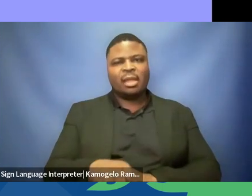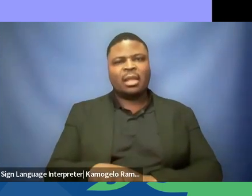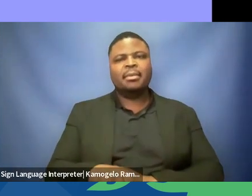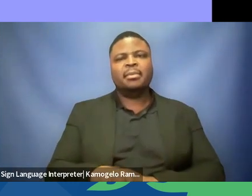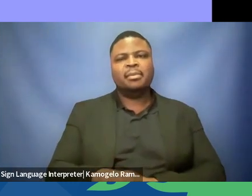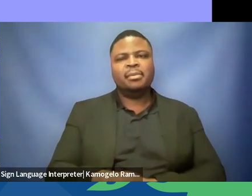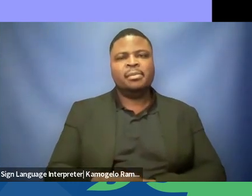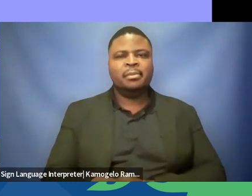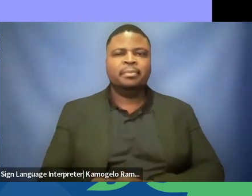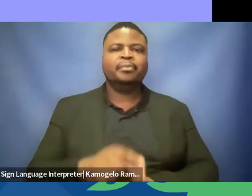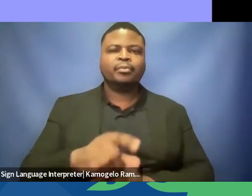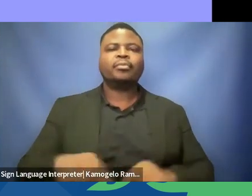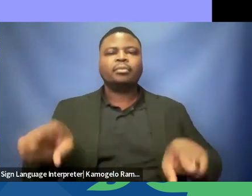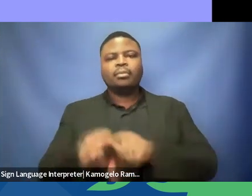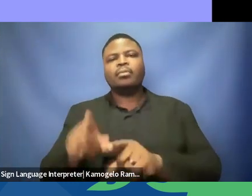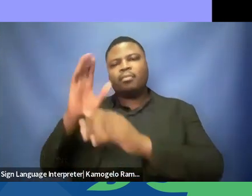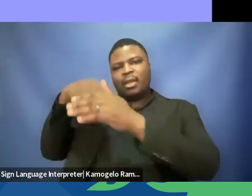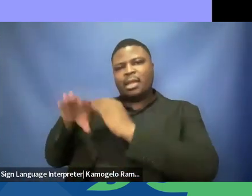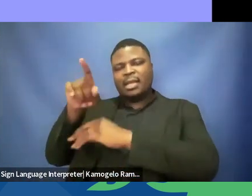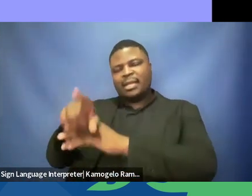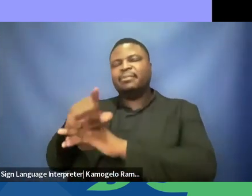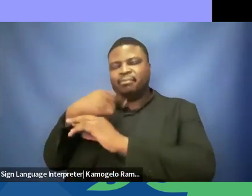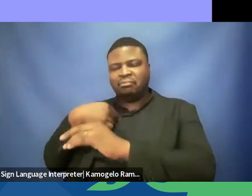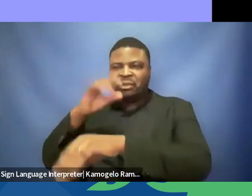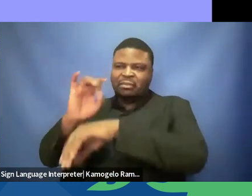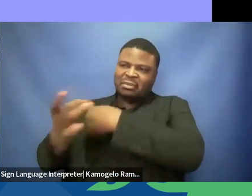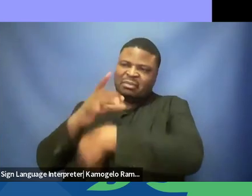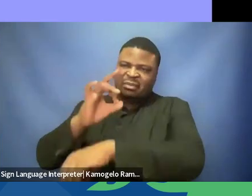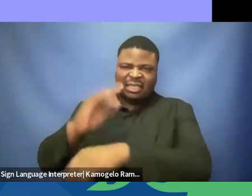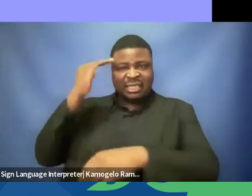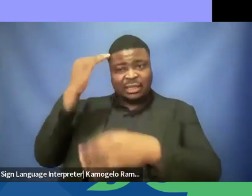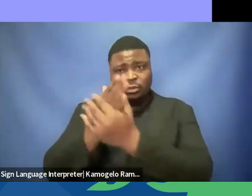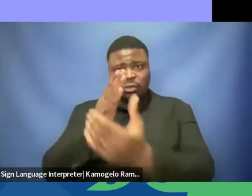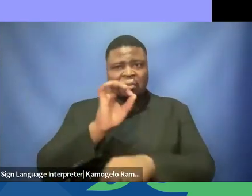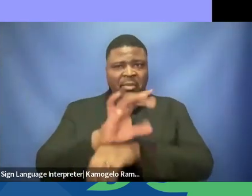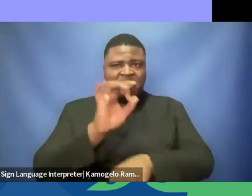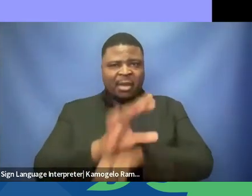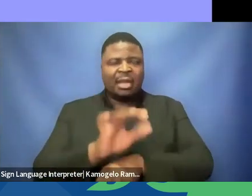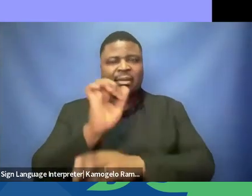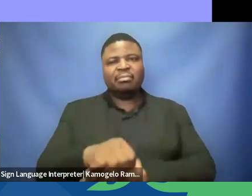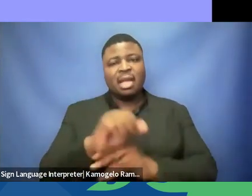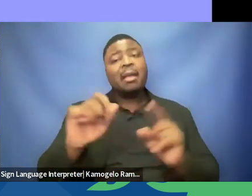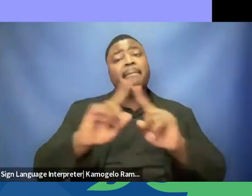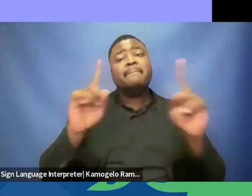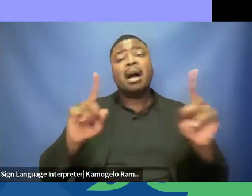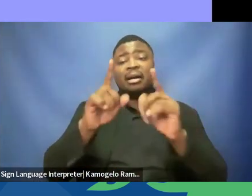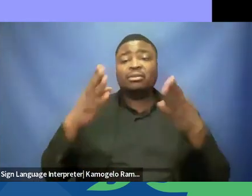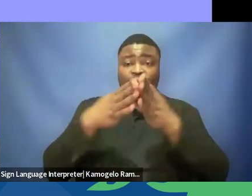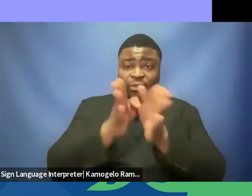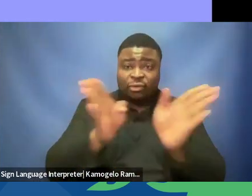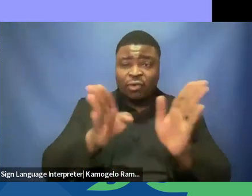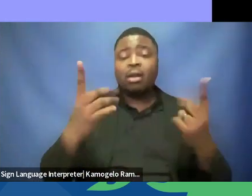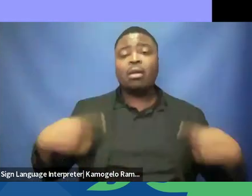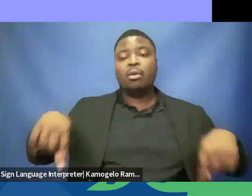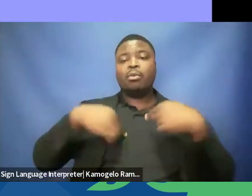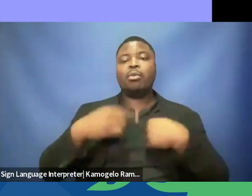behavioral therapies, and so psychosocial support. We also provided that. And in general, we had improved mental health